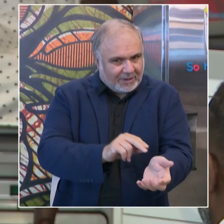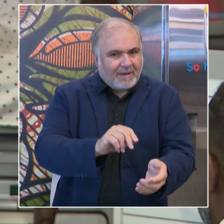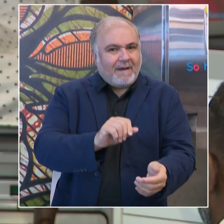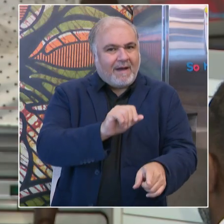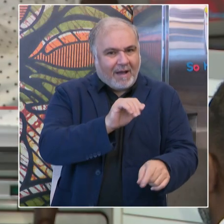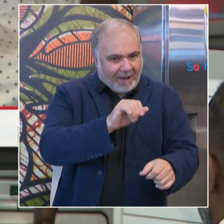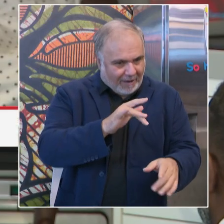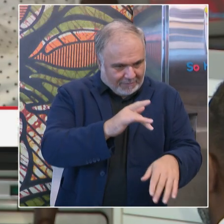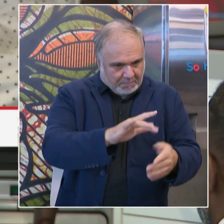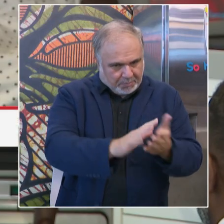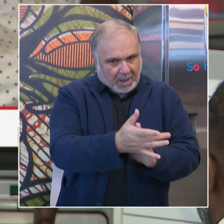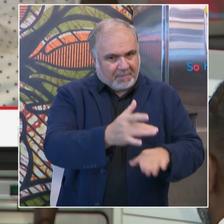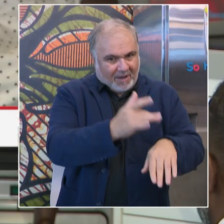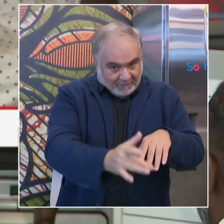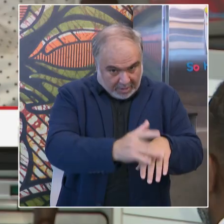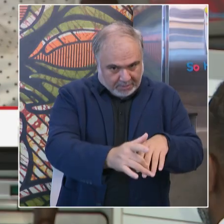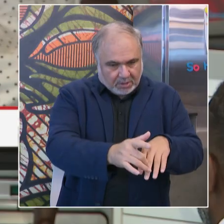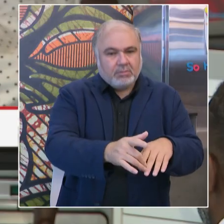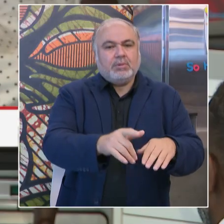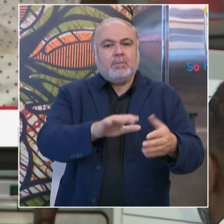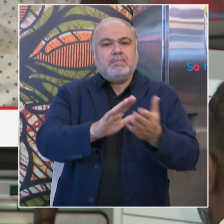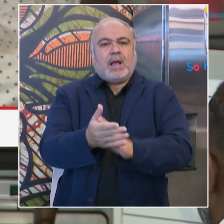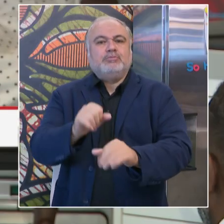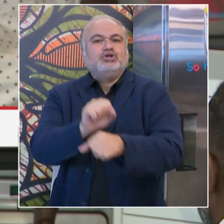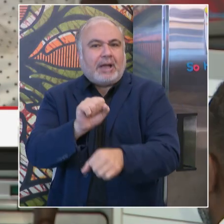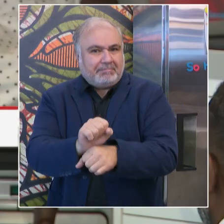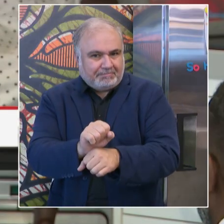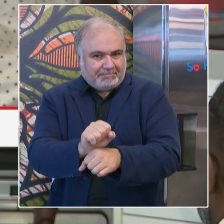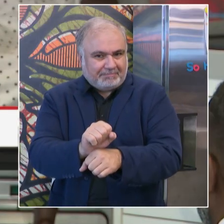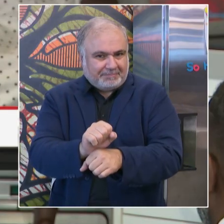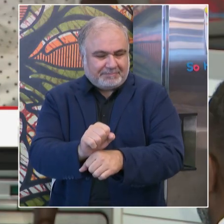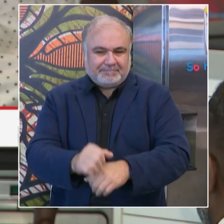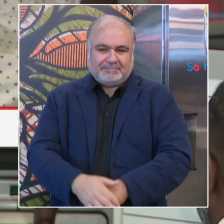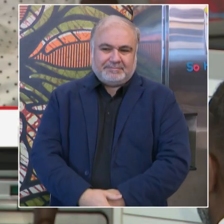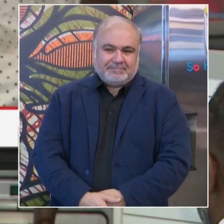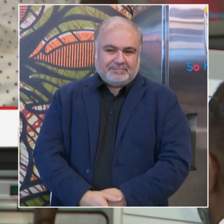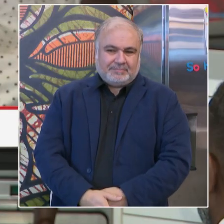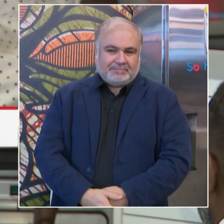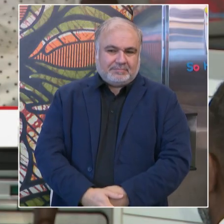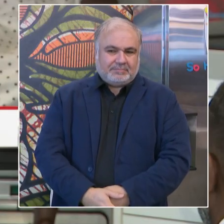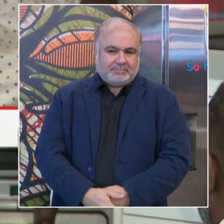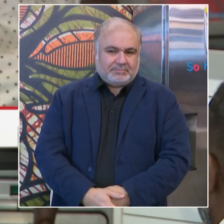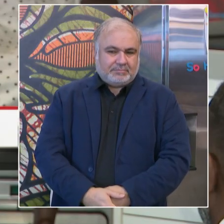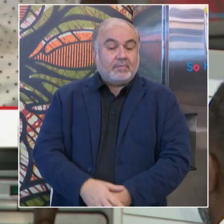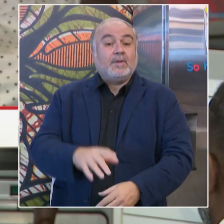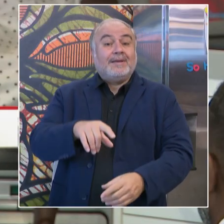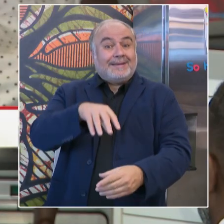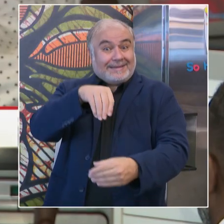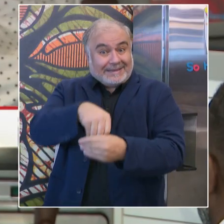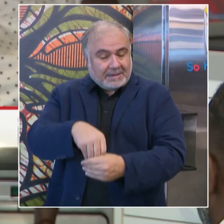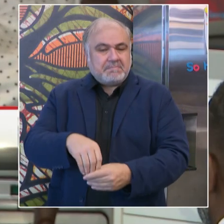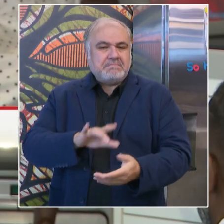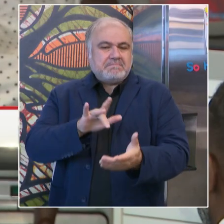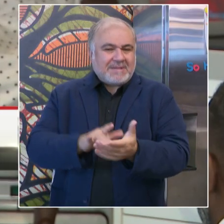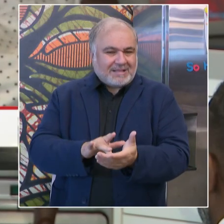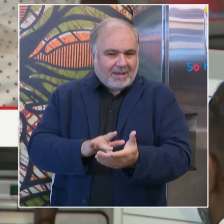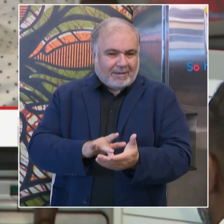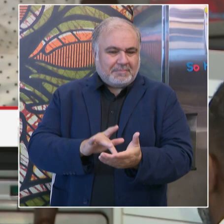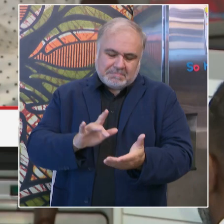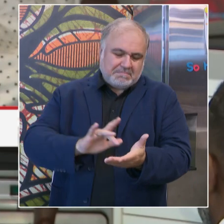Advanced Technical Centers, including this new Ward 8 site, are built on the promise of open